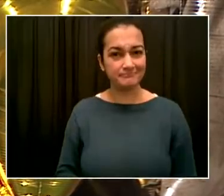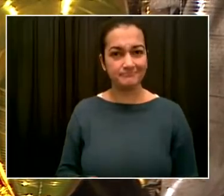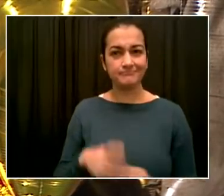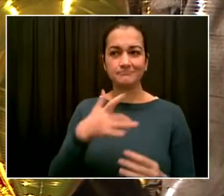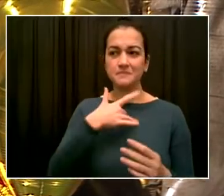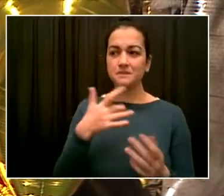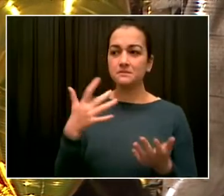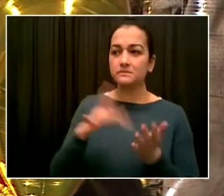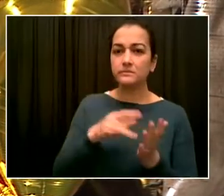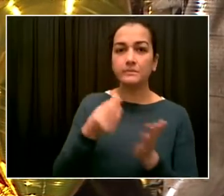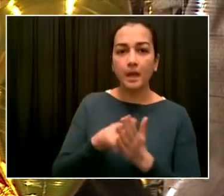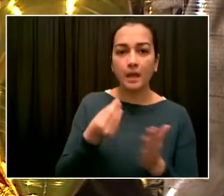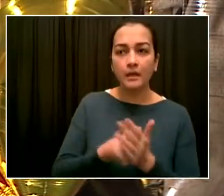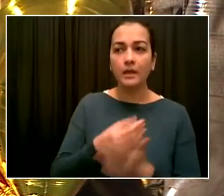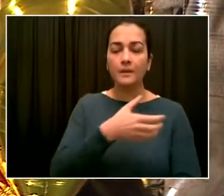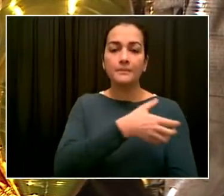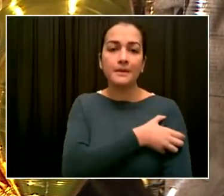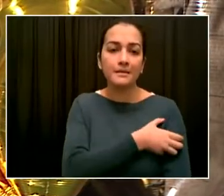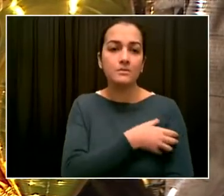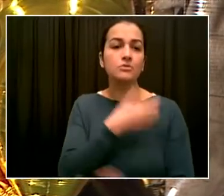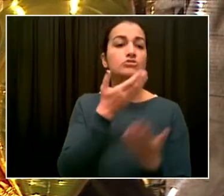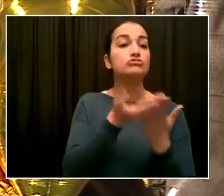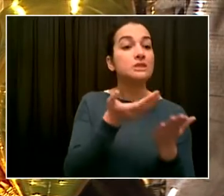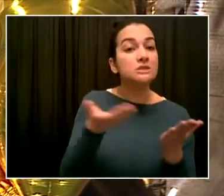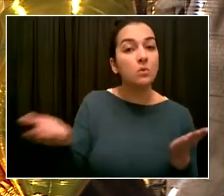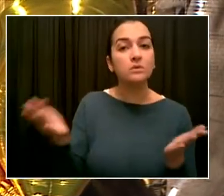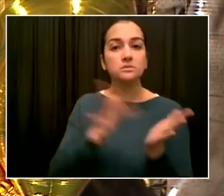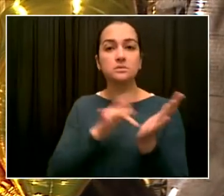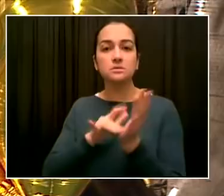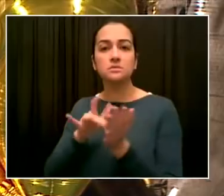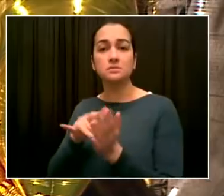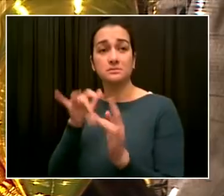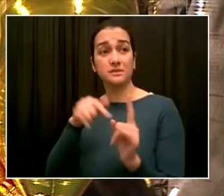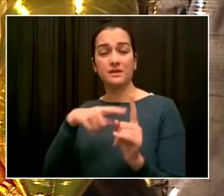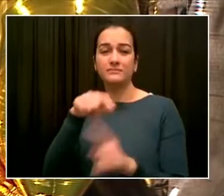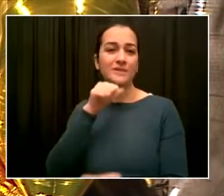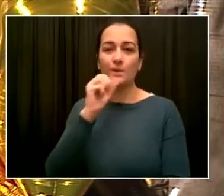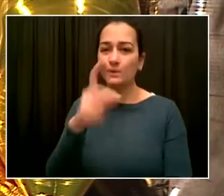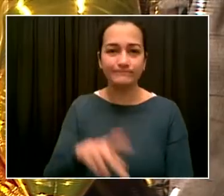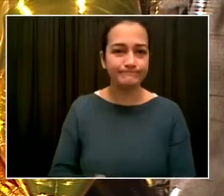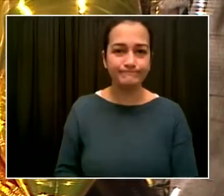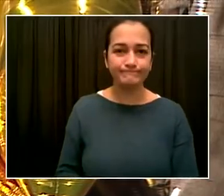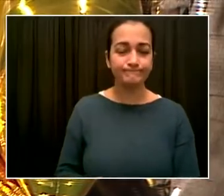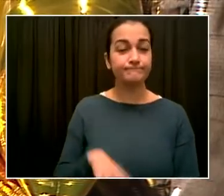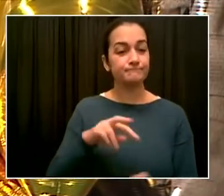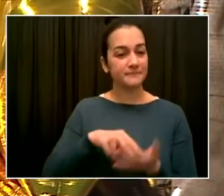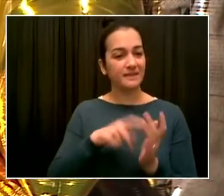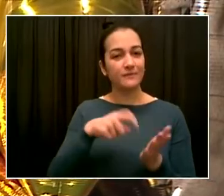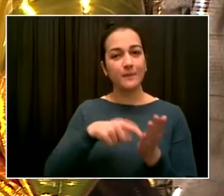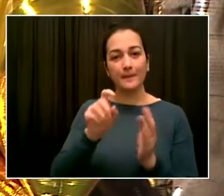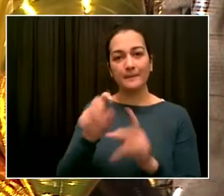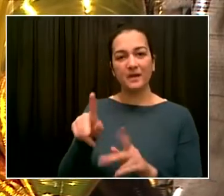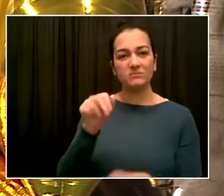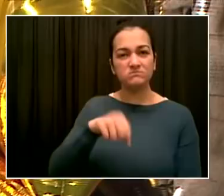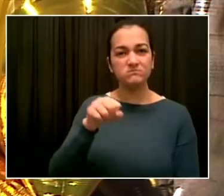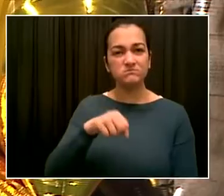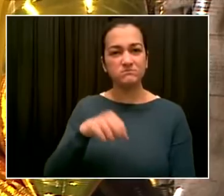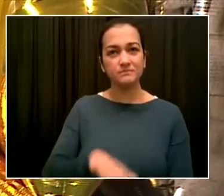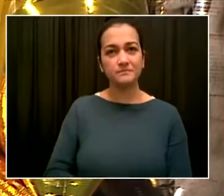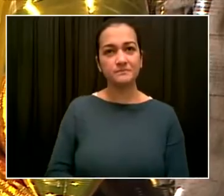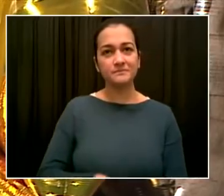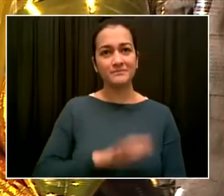inappropriately. If there are actions that rise to a criminal level, there should be prosecution. And obviously that's being considered up in Albany County right